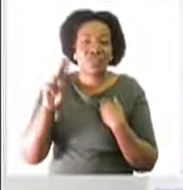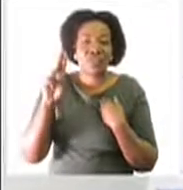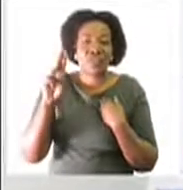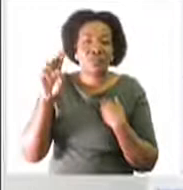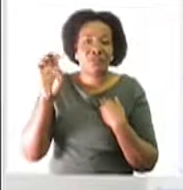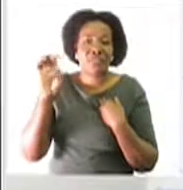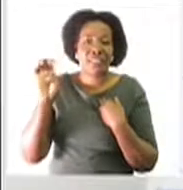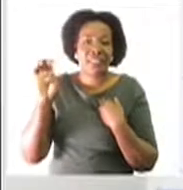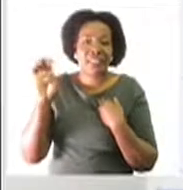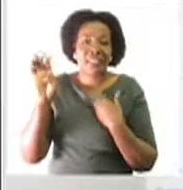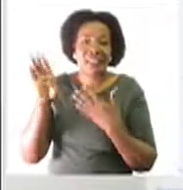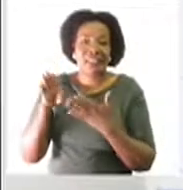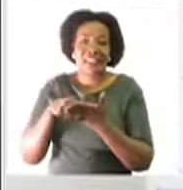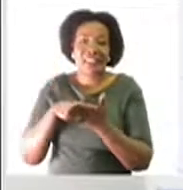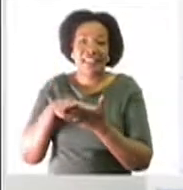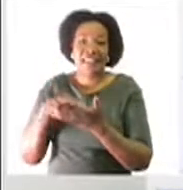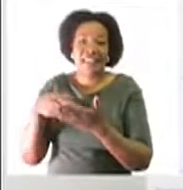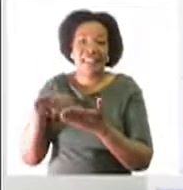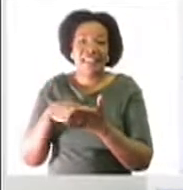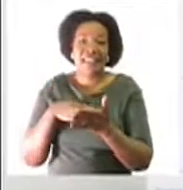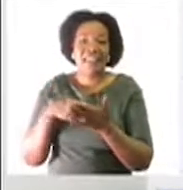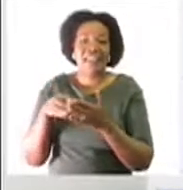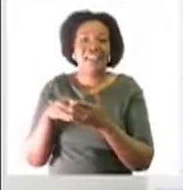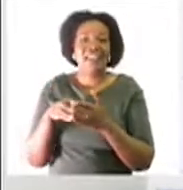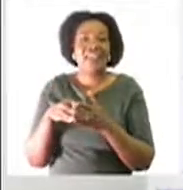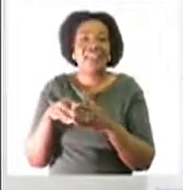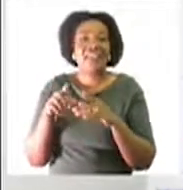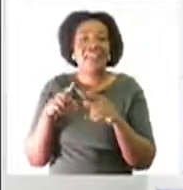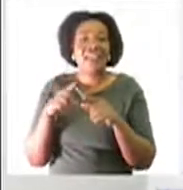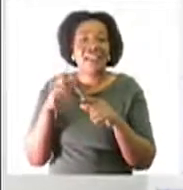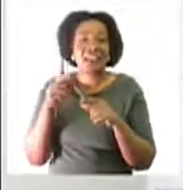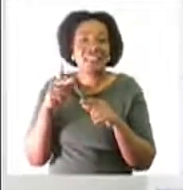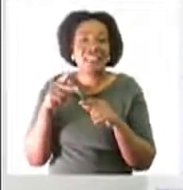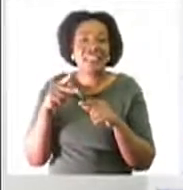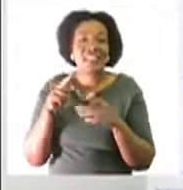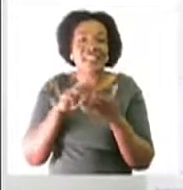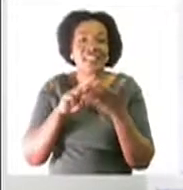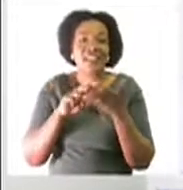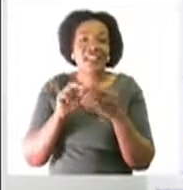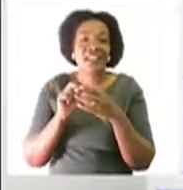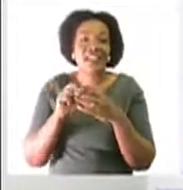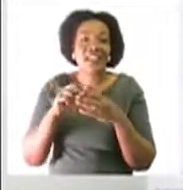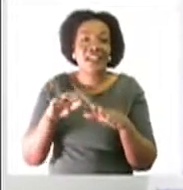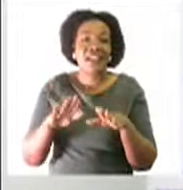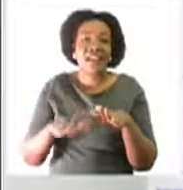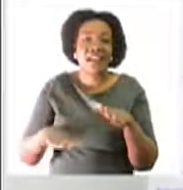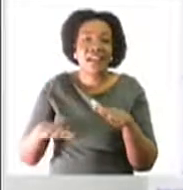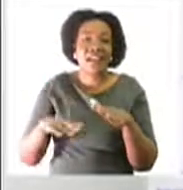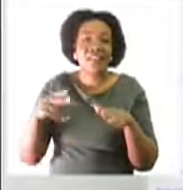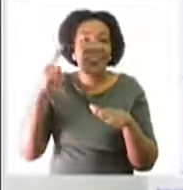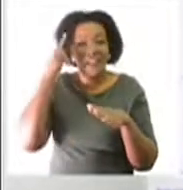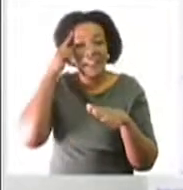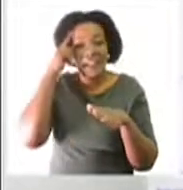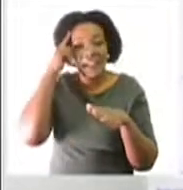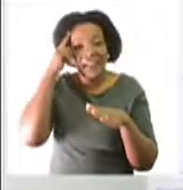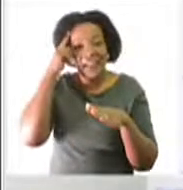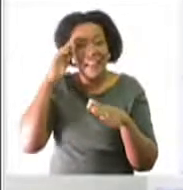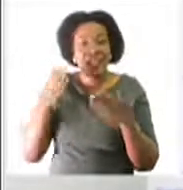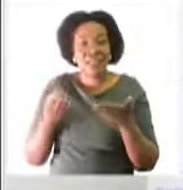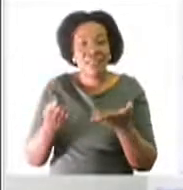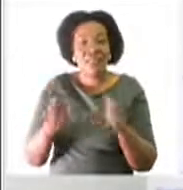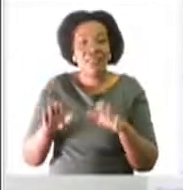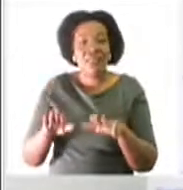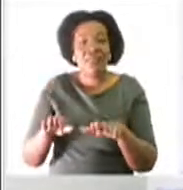Glue. Very good. Let's read the words again. Ground, gray,